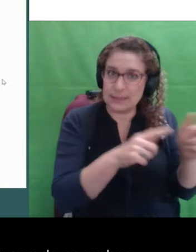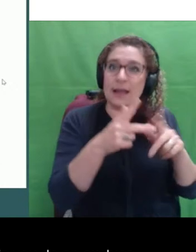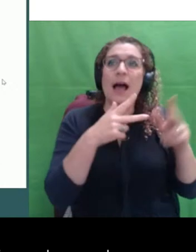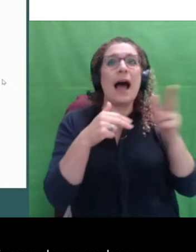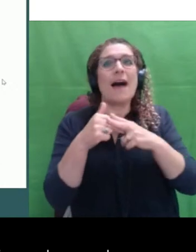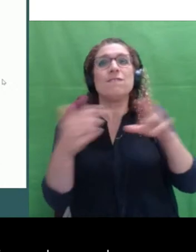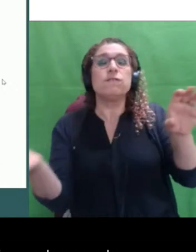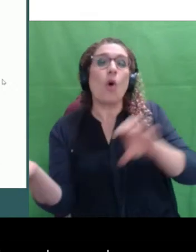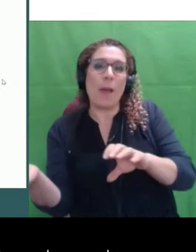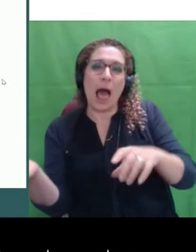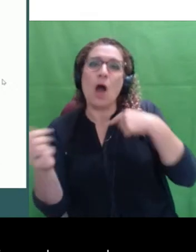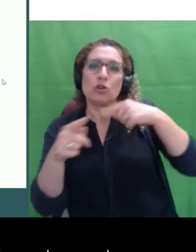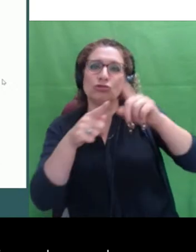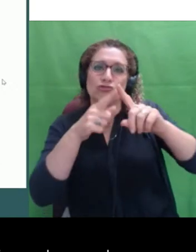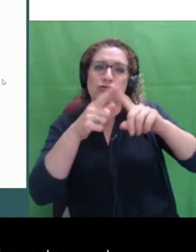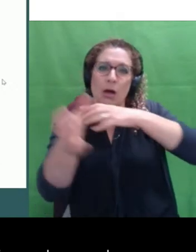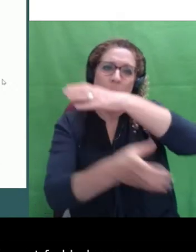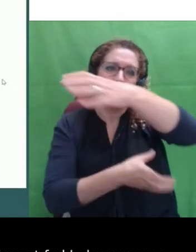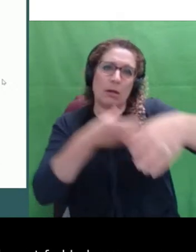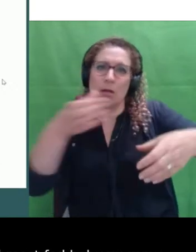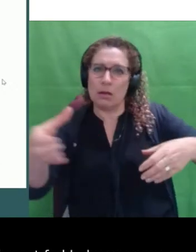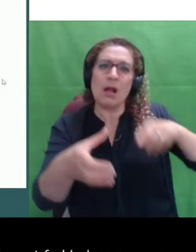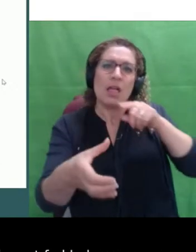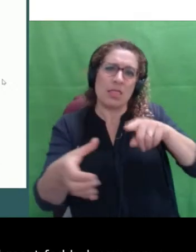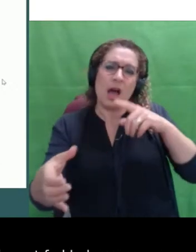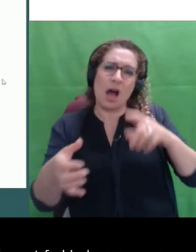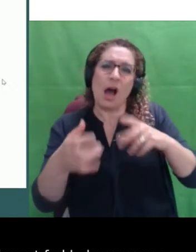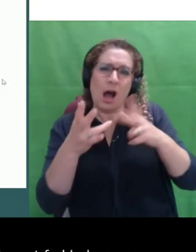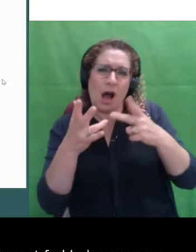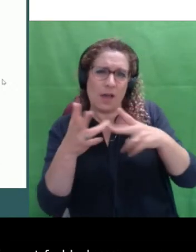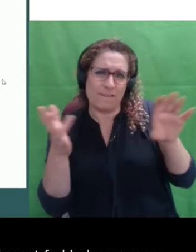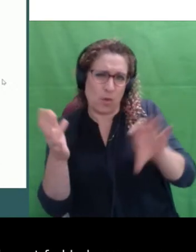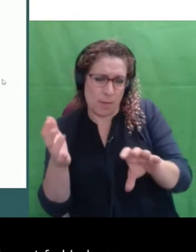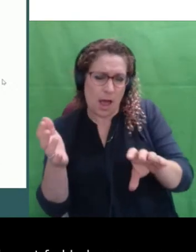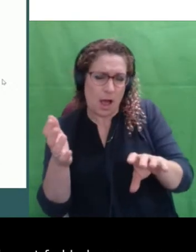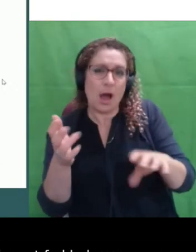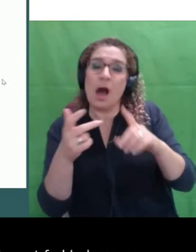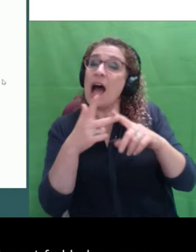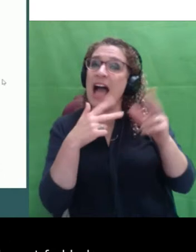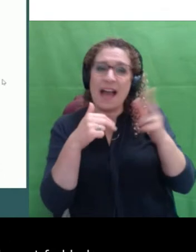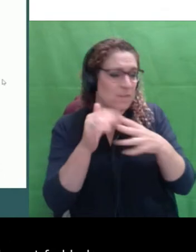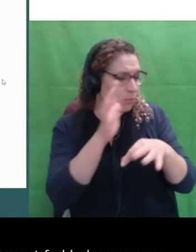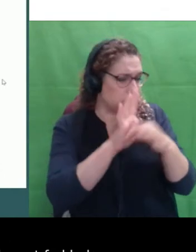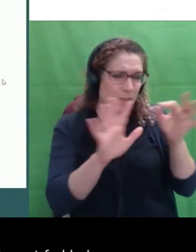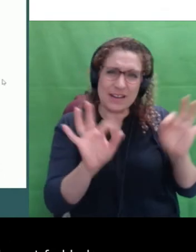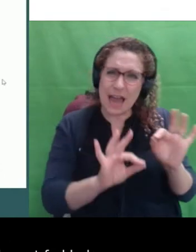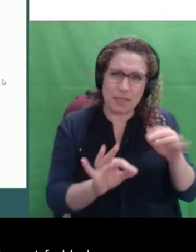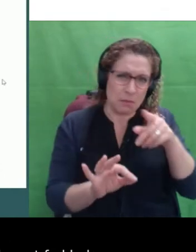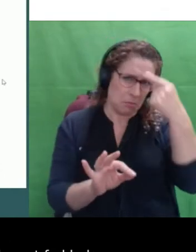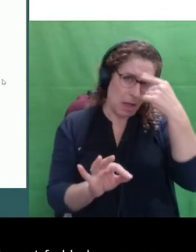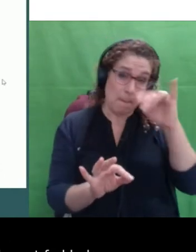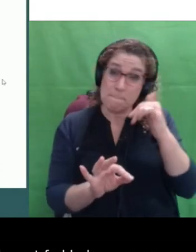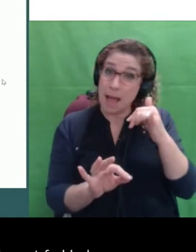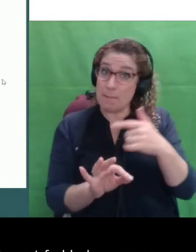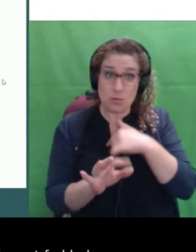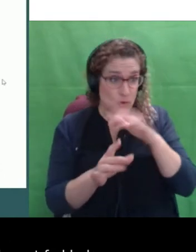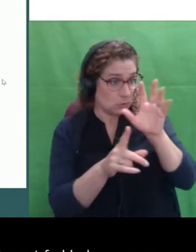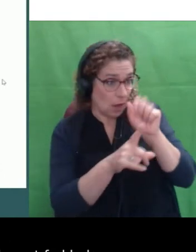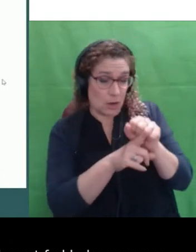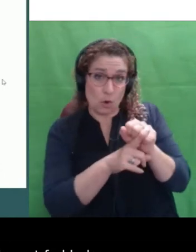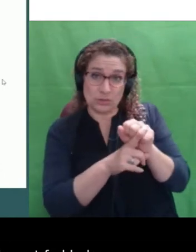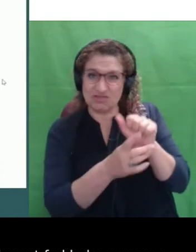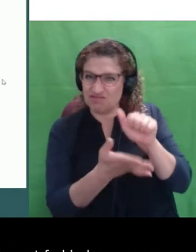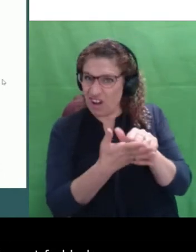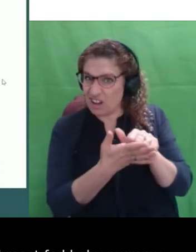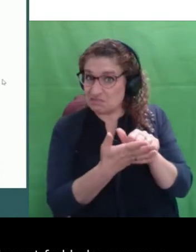them usually on an extensively hydrolysed formula if there's no improvement at all think whether you've got your diagnosis right if they've got a bit